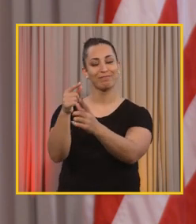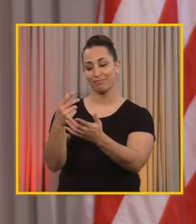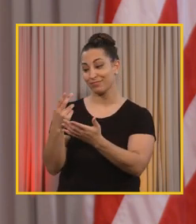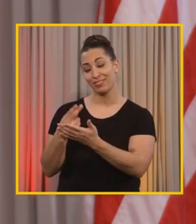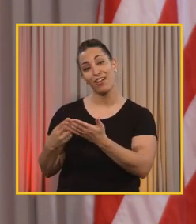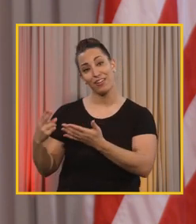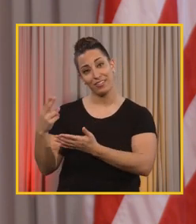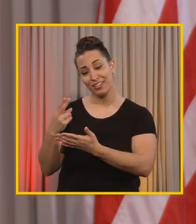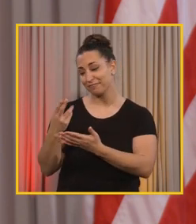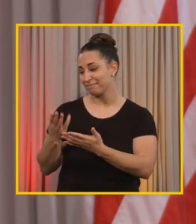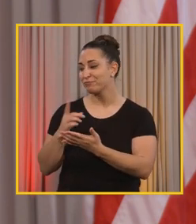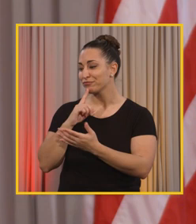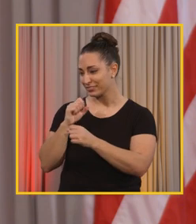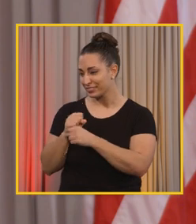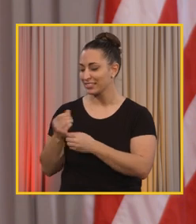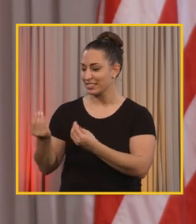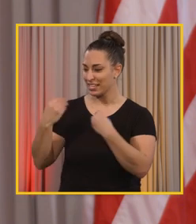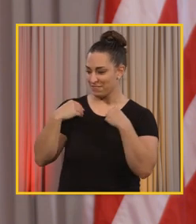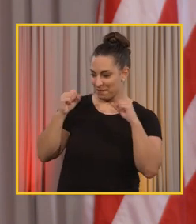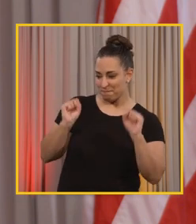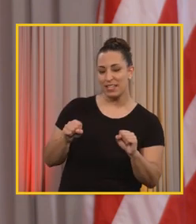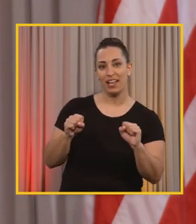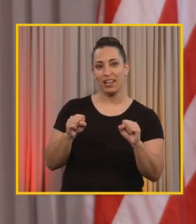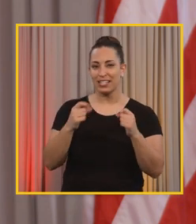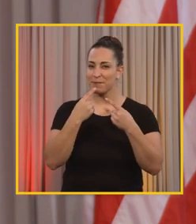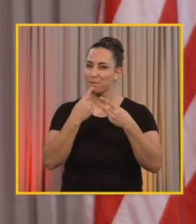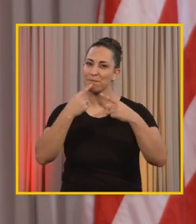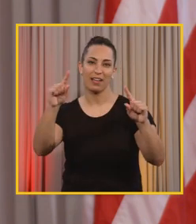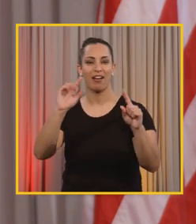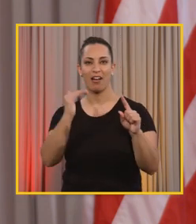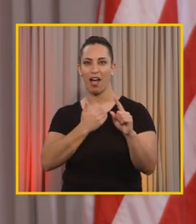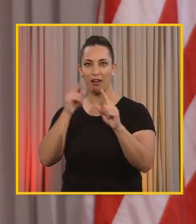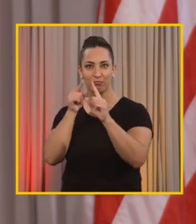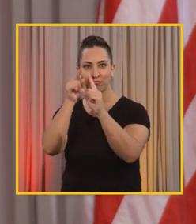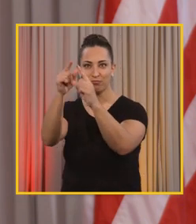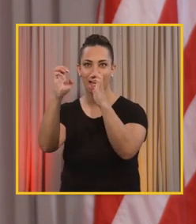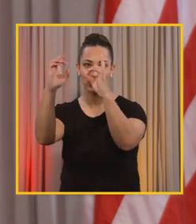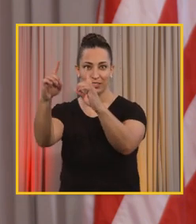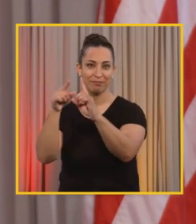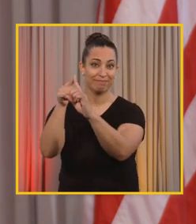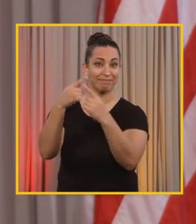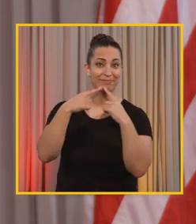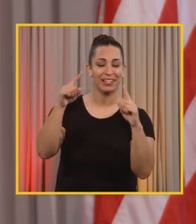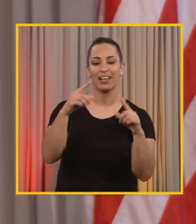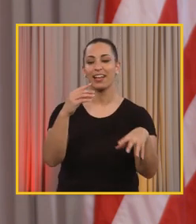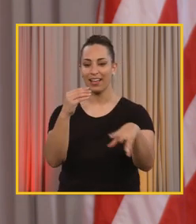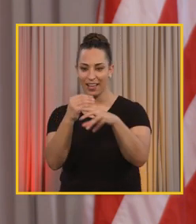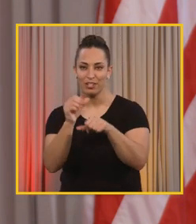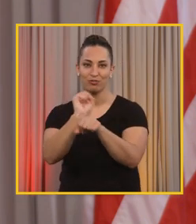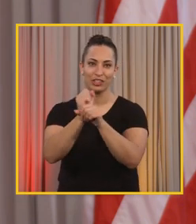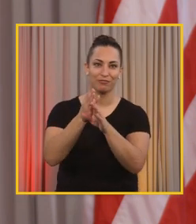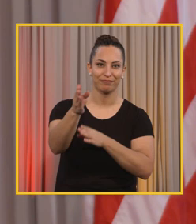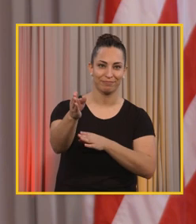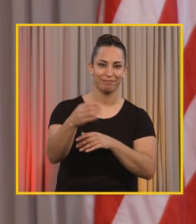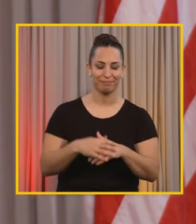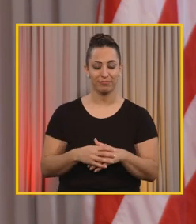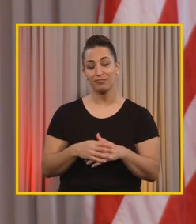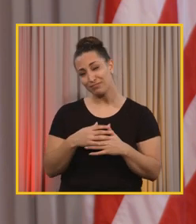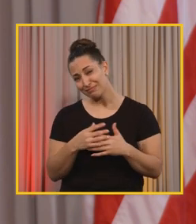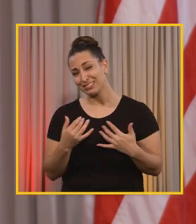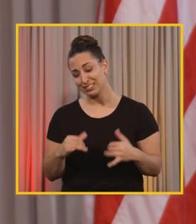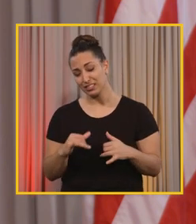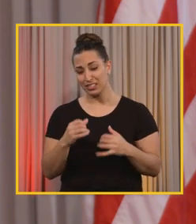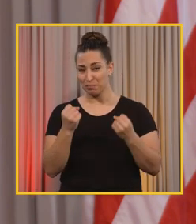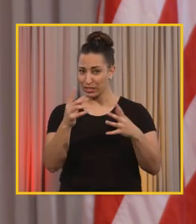As a stepping stone to our future endeavors, Hartnell has granted us the ability to accomplish our career and academic